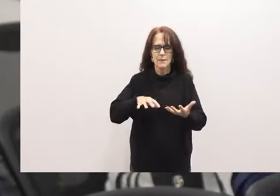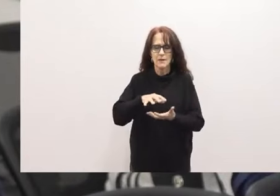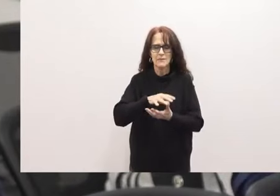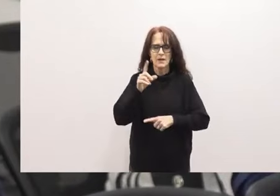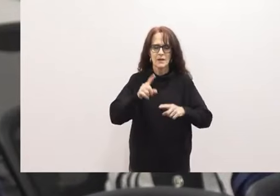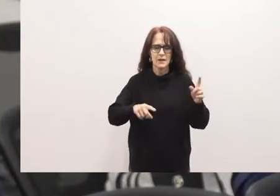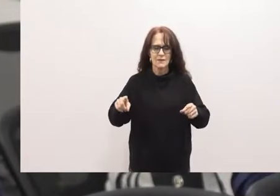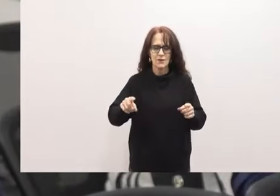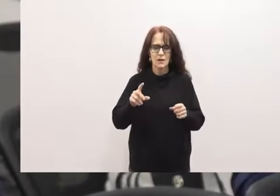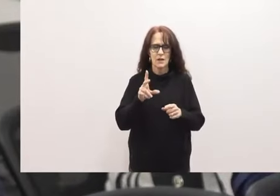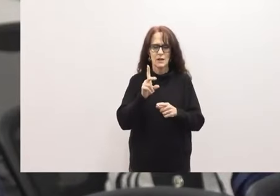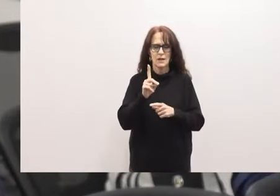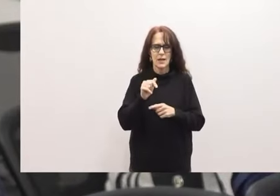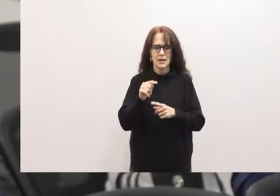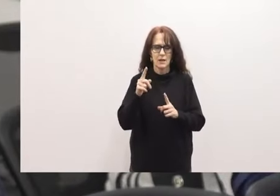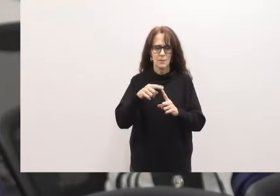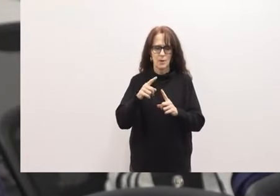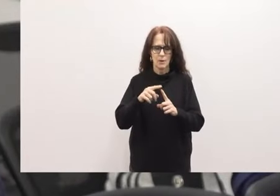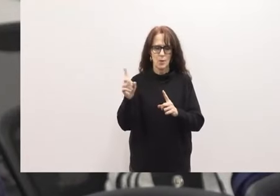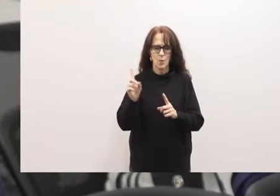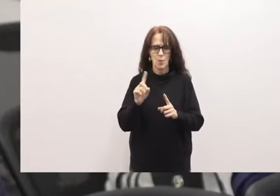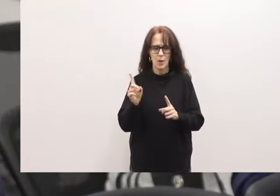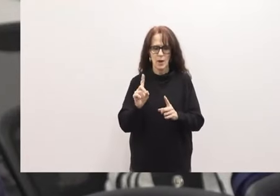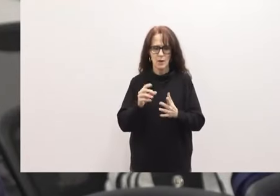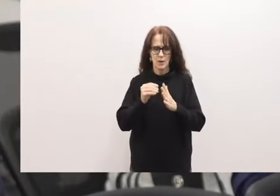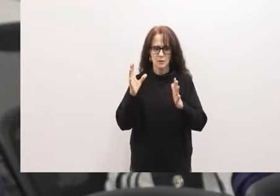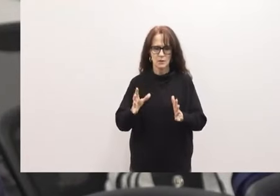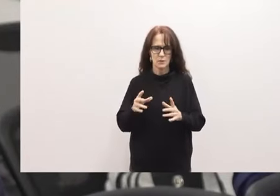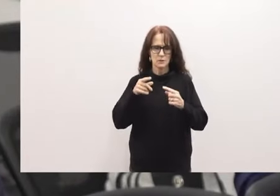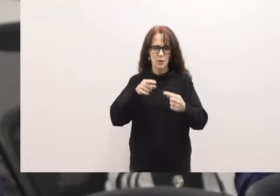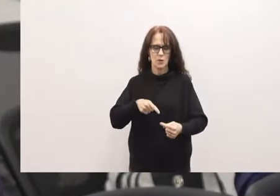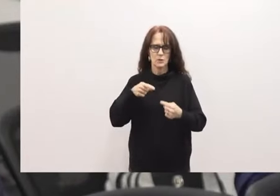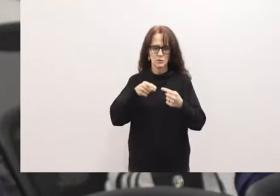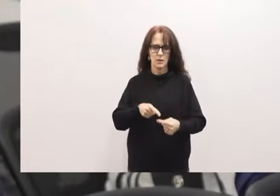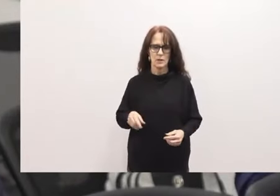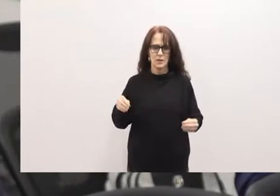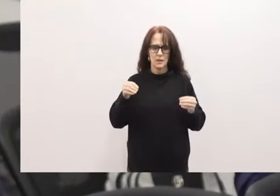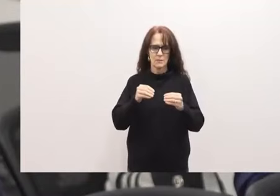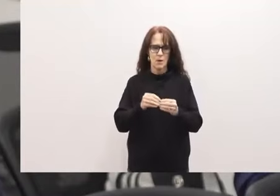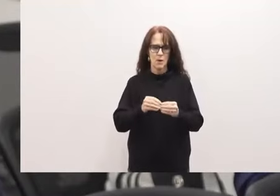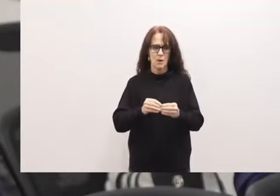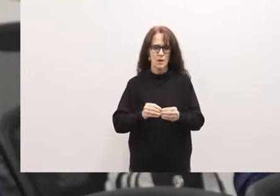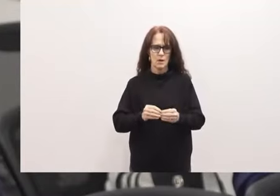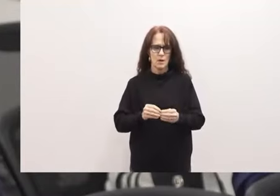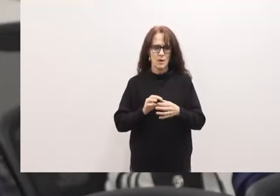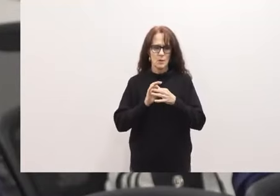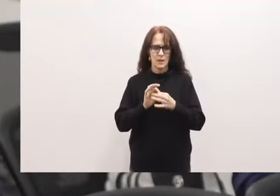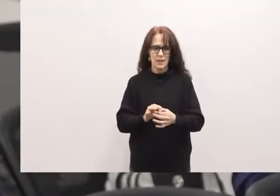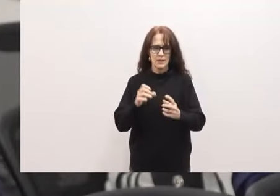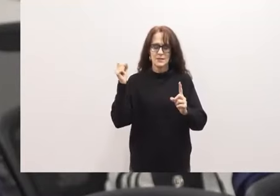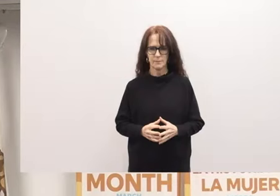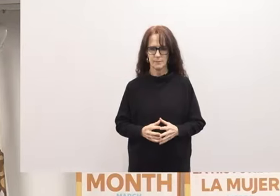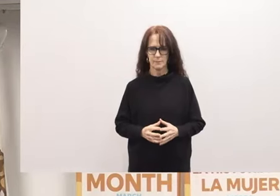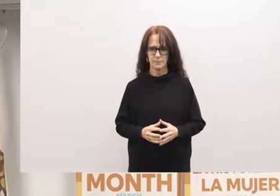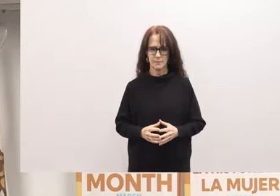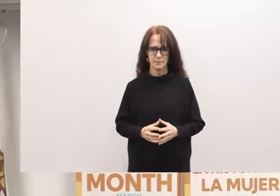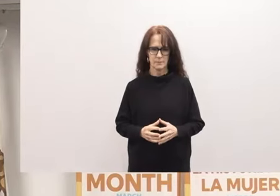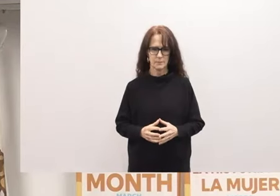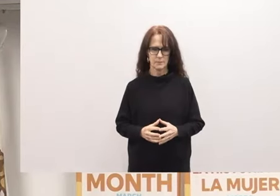data points to indicate where is it that our students are struggling more, and that is related specifically in